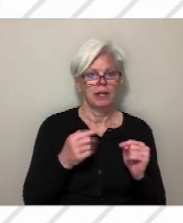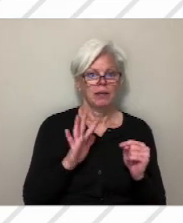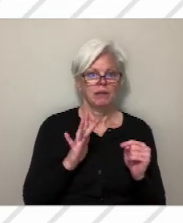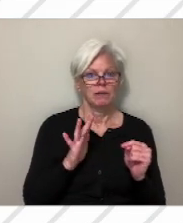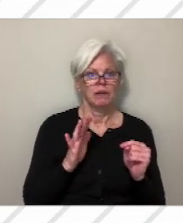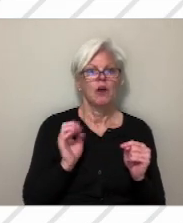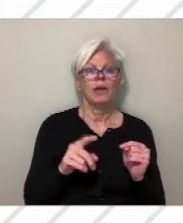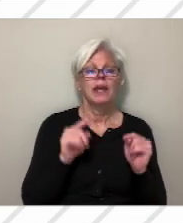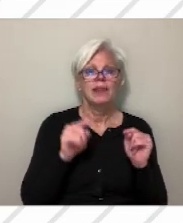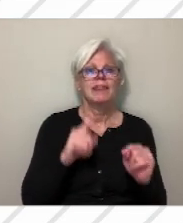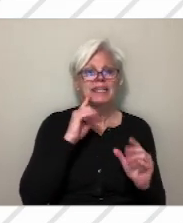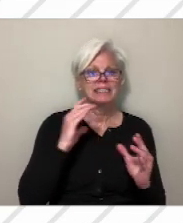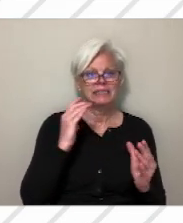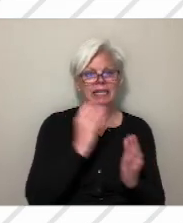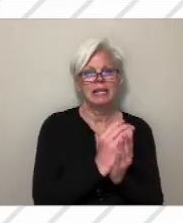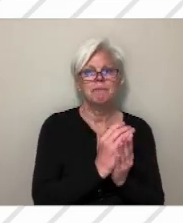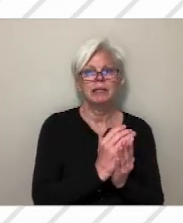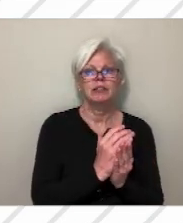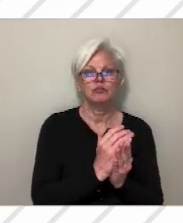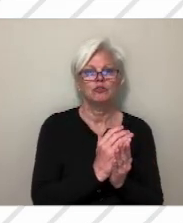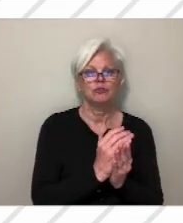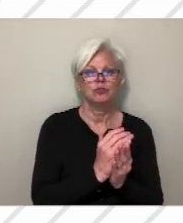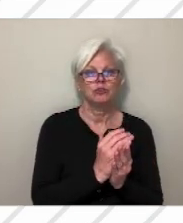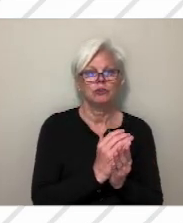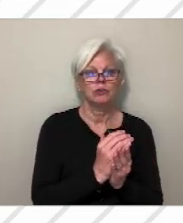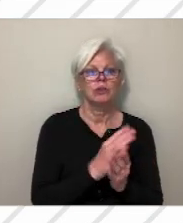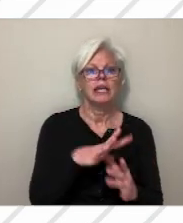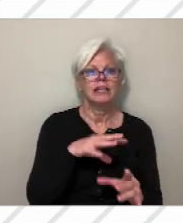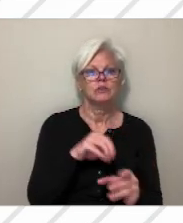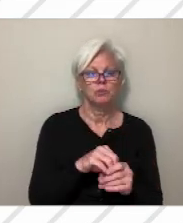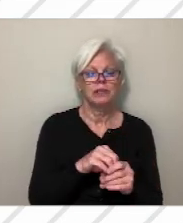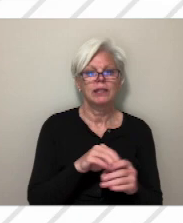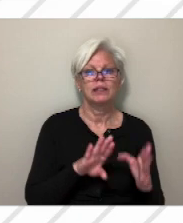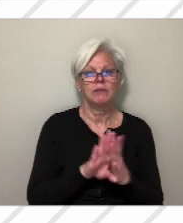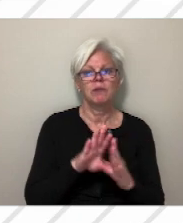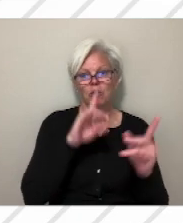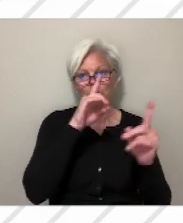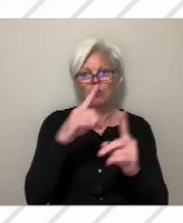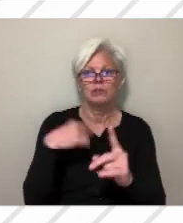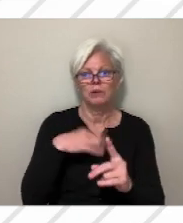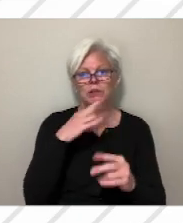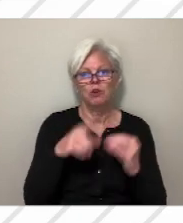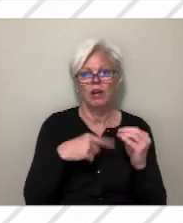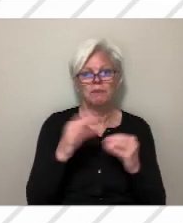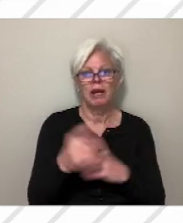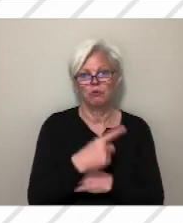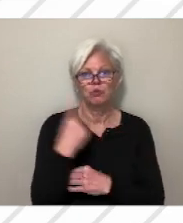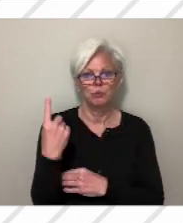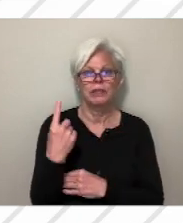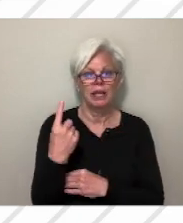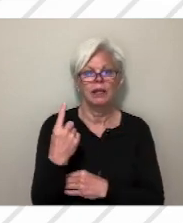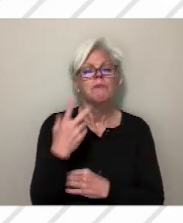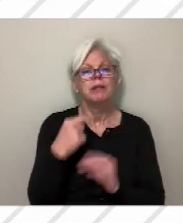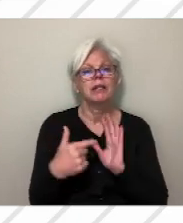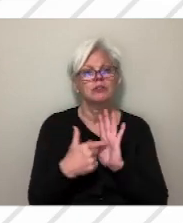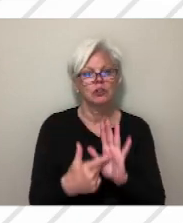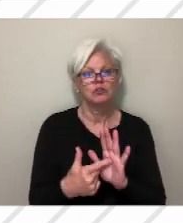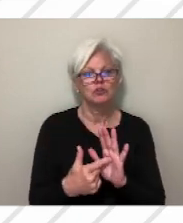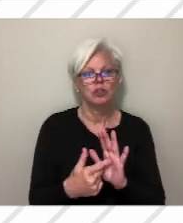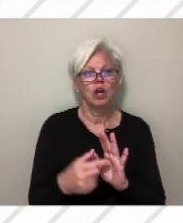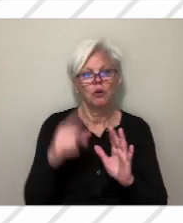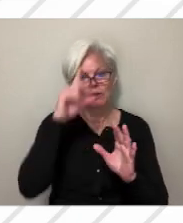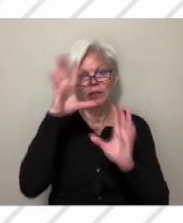This image is embedded within the developmental goals that we're going to talk about today because it showcases the connectivity that happens